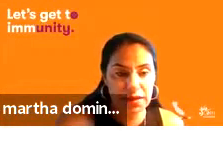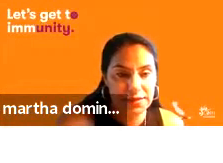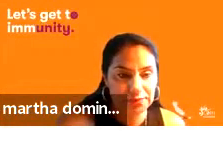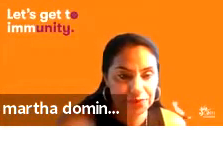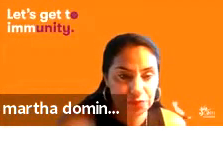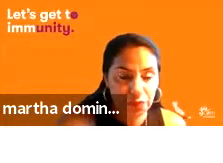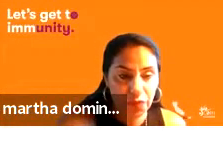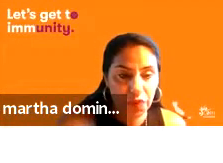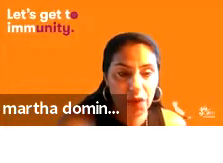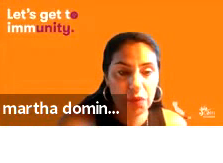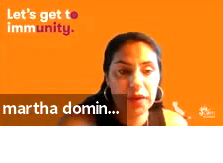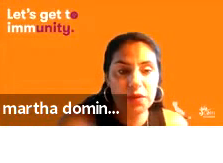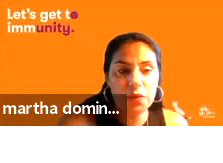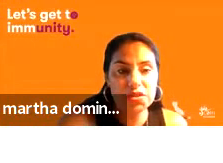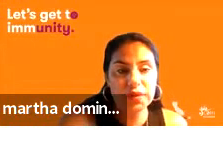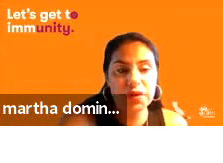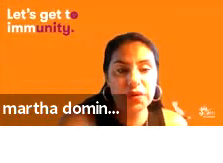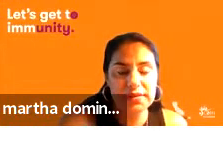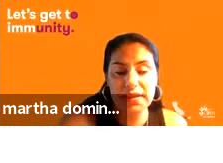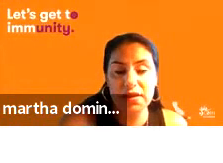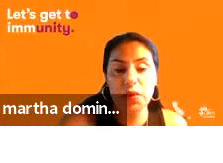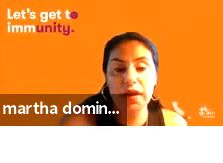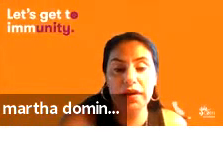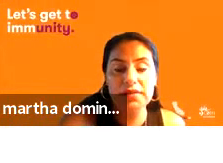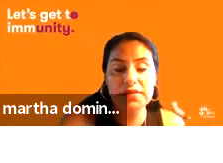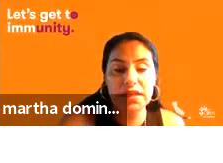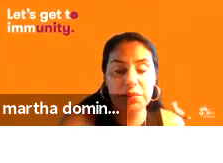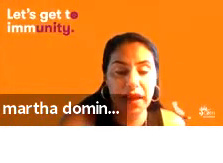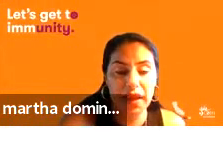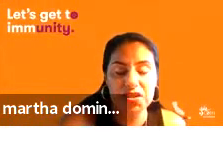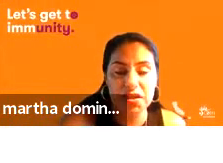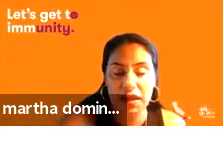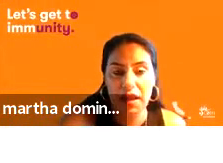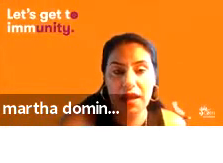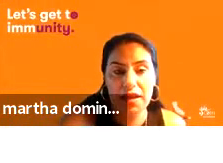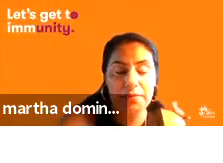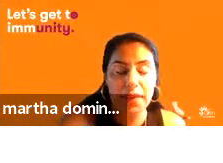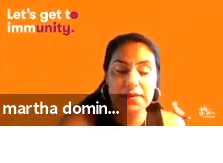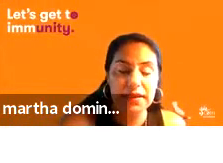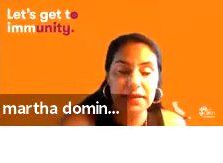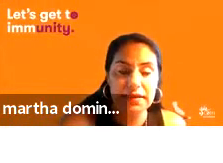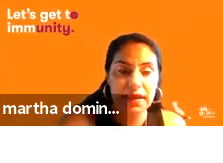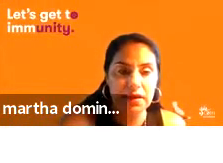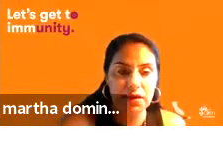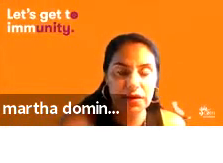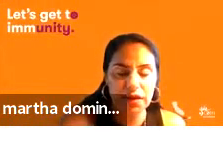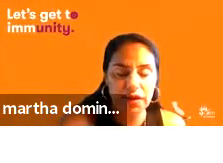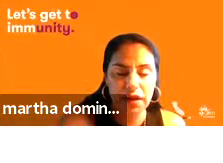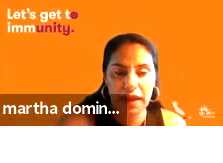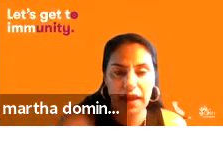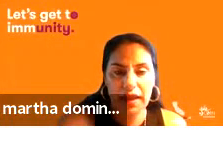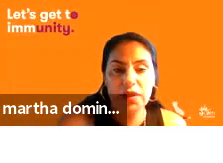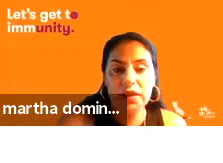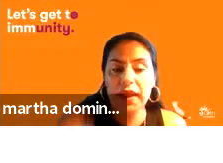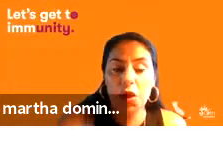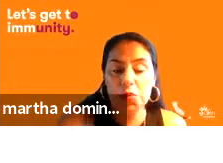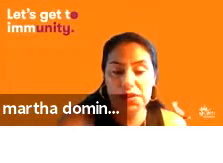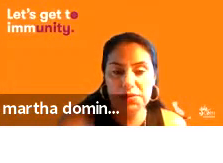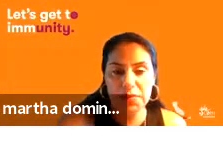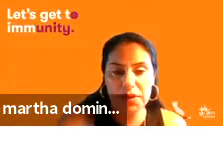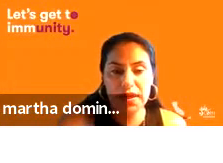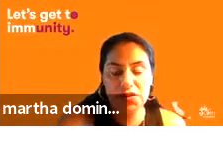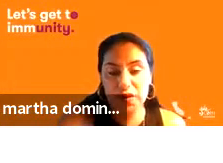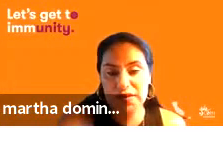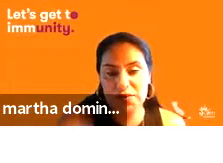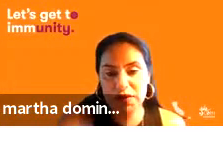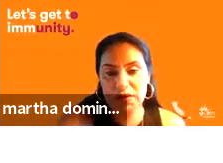our communities. We really want to increase the awareness of CDPH. As I indicated earlier, it really